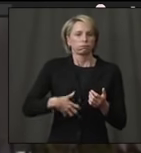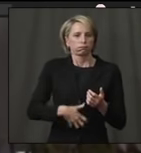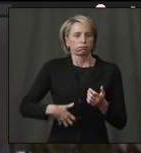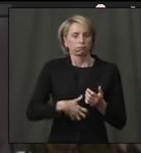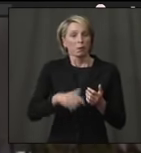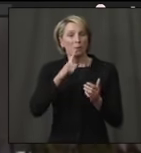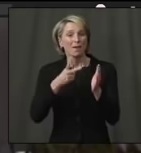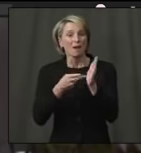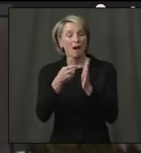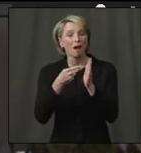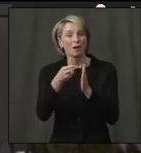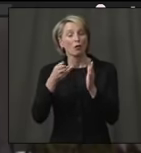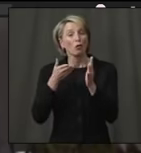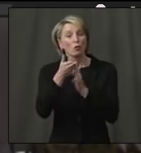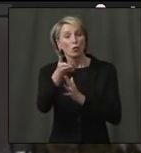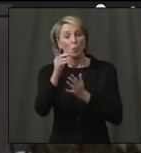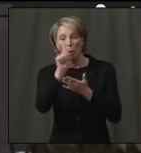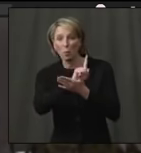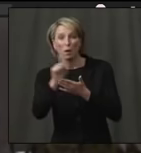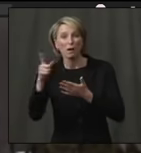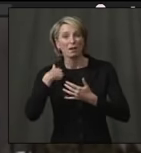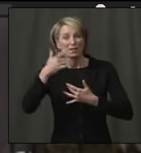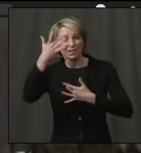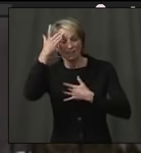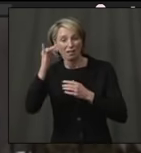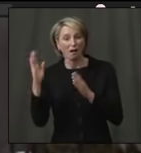with. And I can't tell you